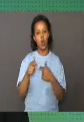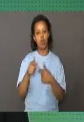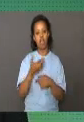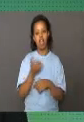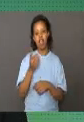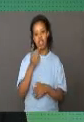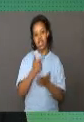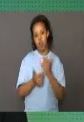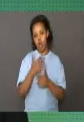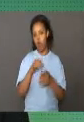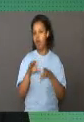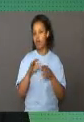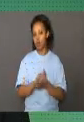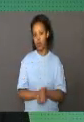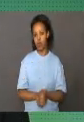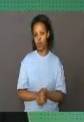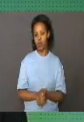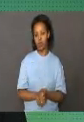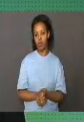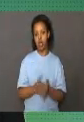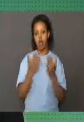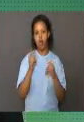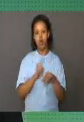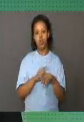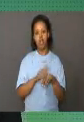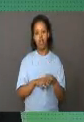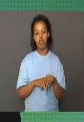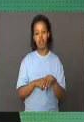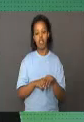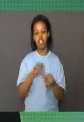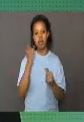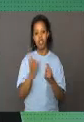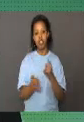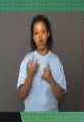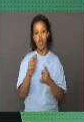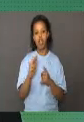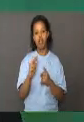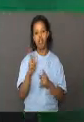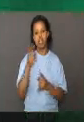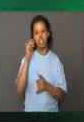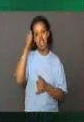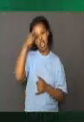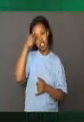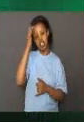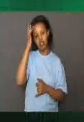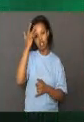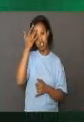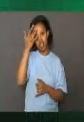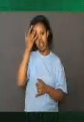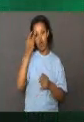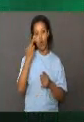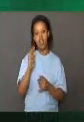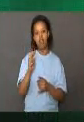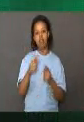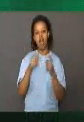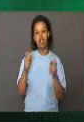Currently, the only medications that can be administered to combat AIDS are